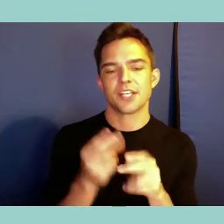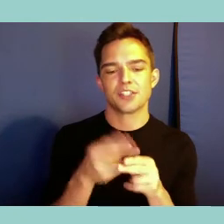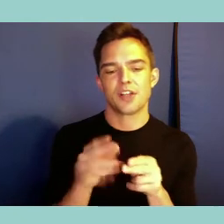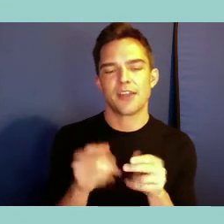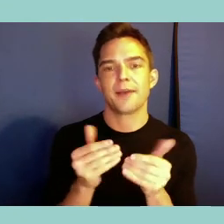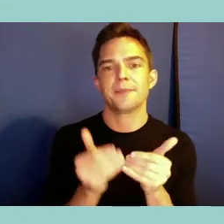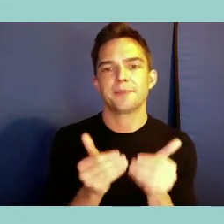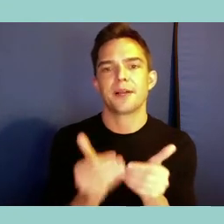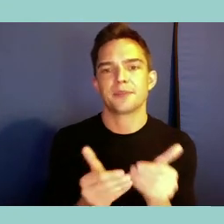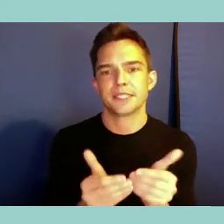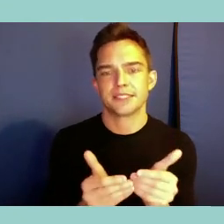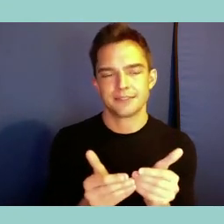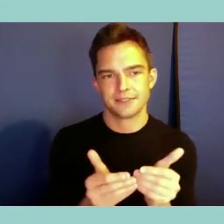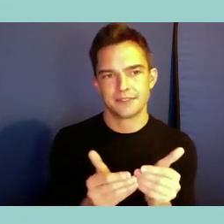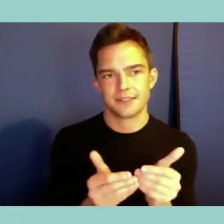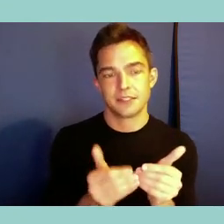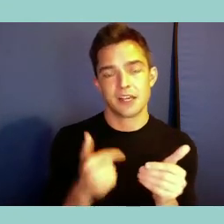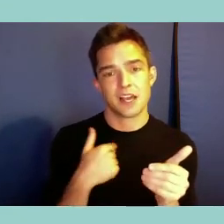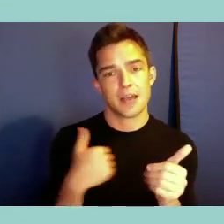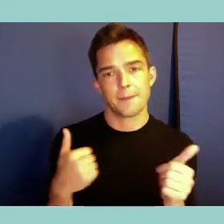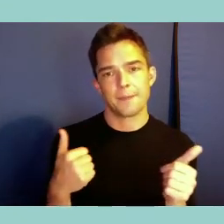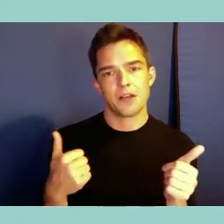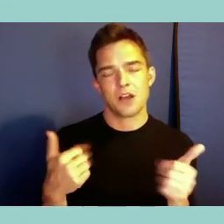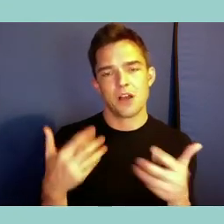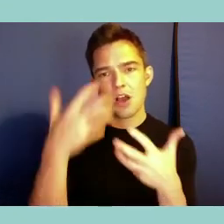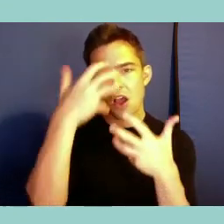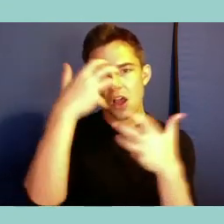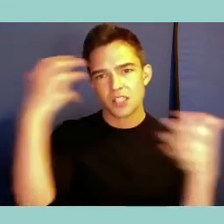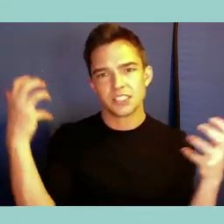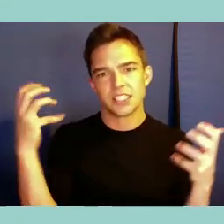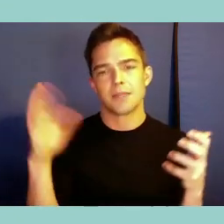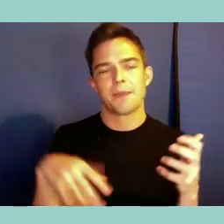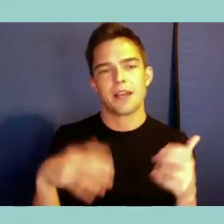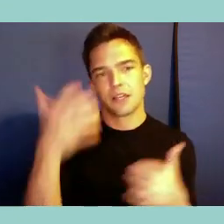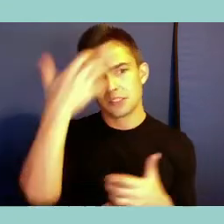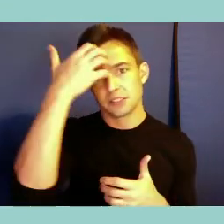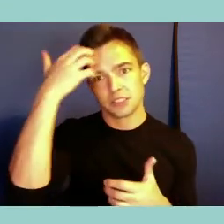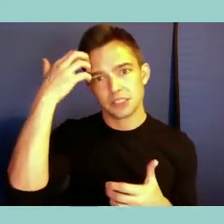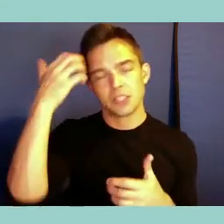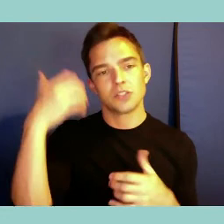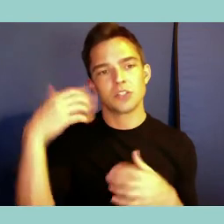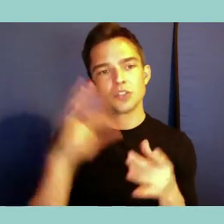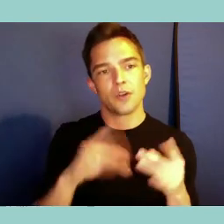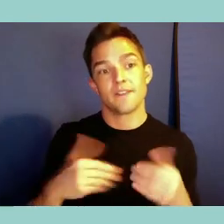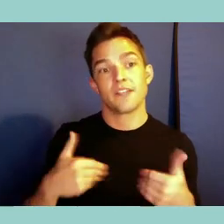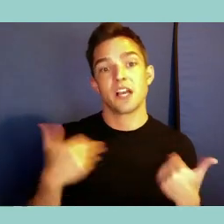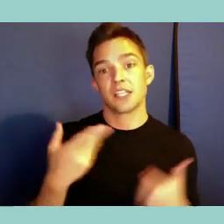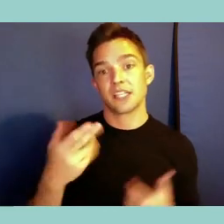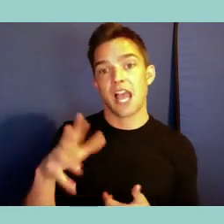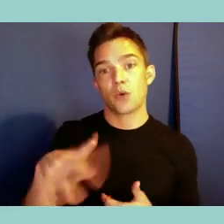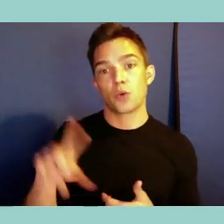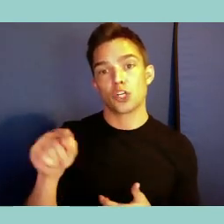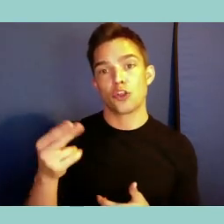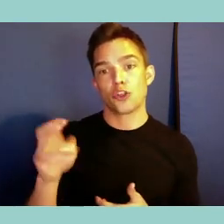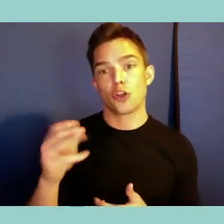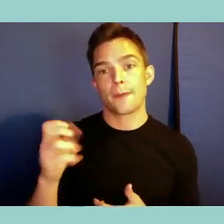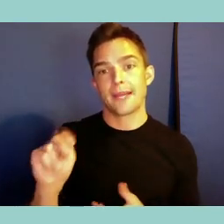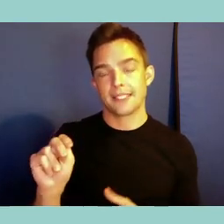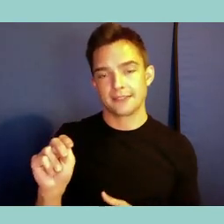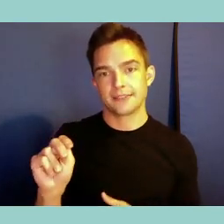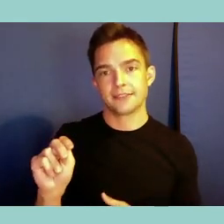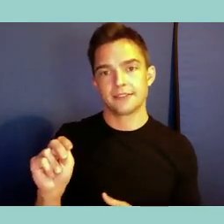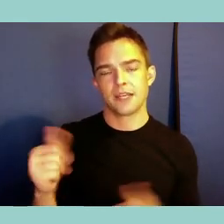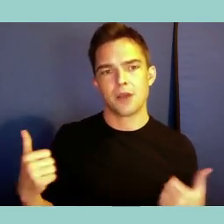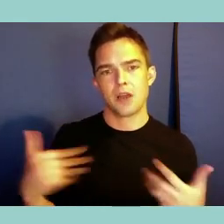tell you, I am haunted, absolutely haunted by the story of a young Howard Thurman. Howard Thurman, who would go on